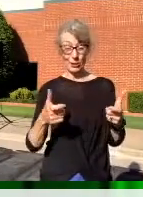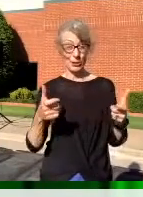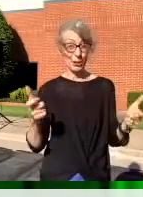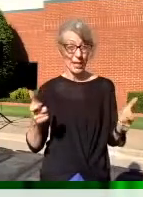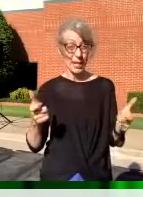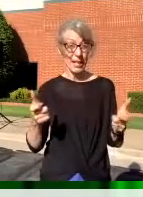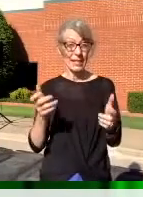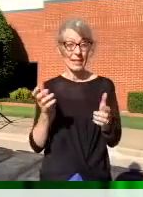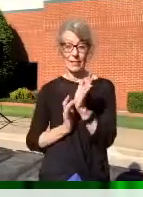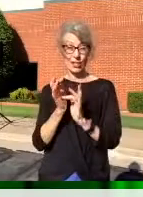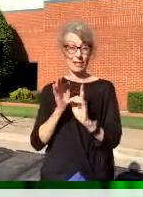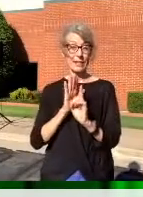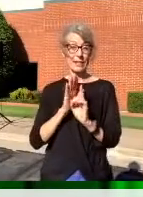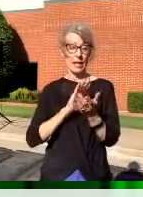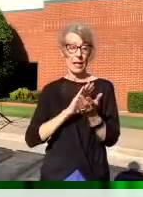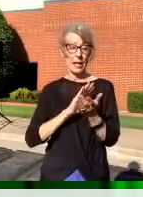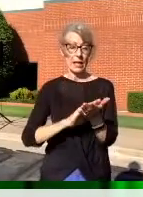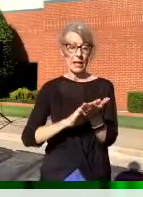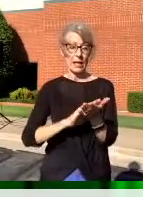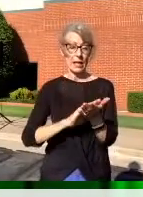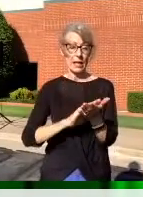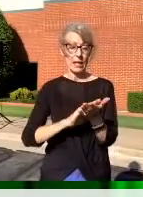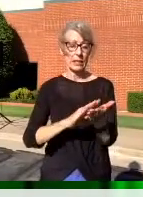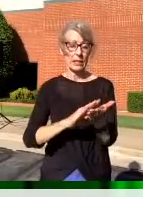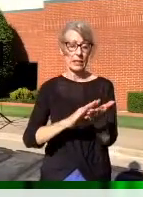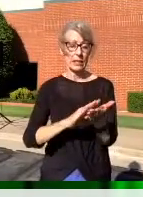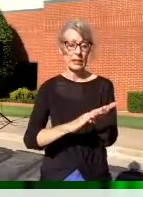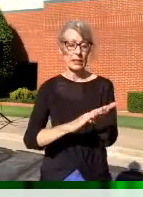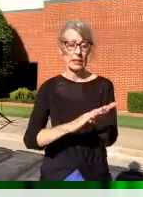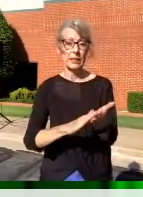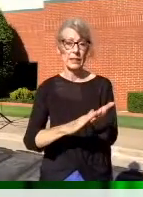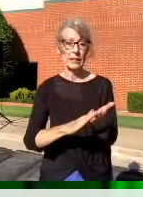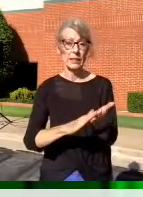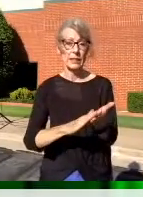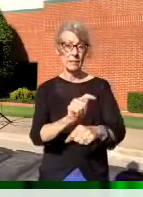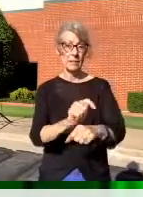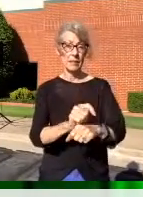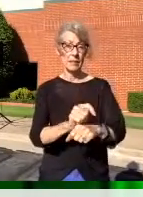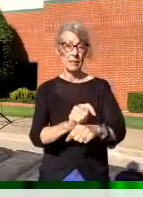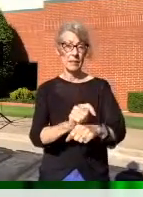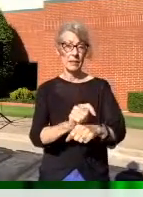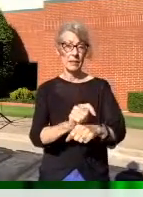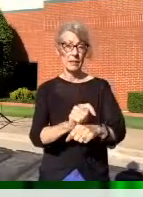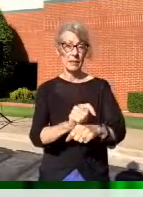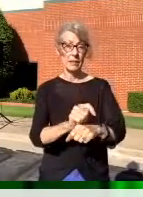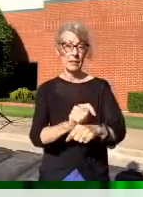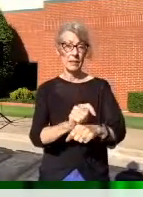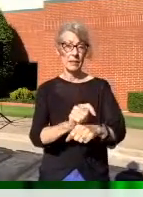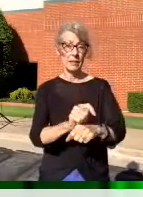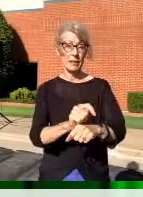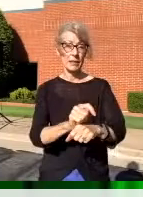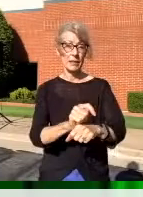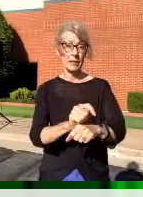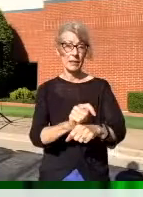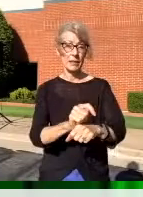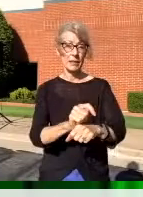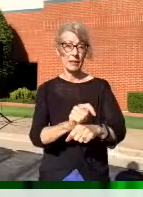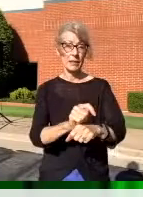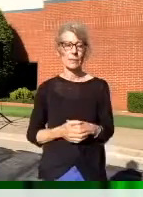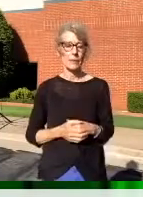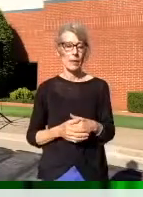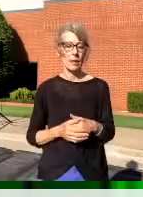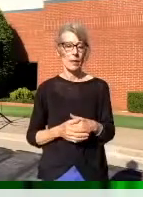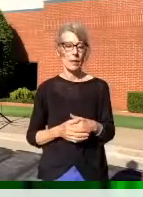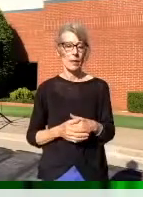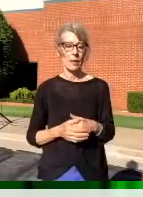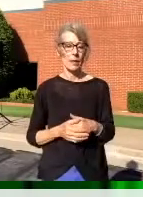really just the first stage of a larger judgment of the temple. So first, Jesus walks in, he turns over the tables. Second, when Jesus dies on